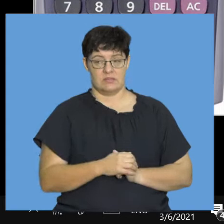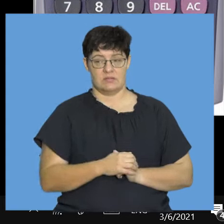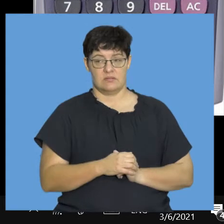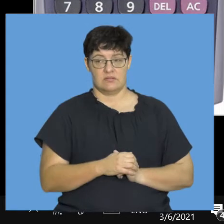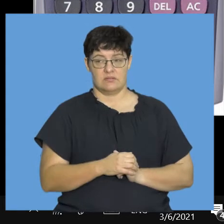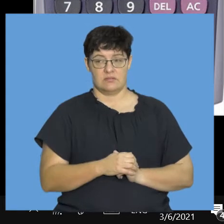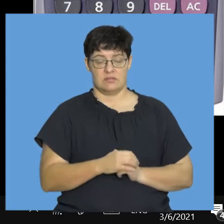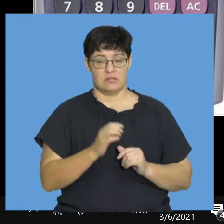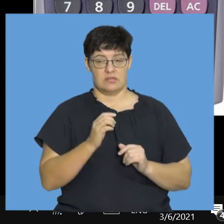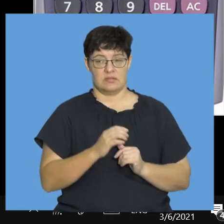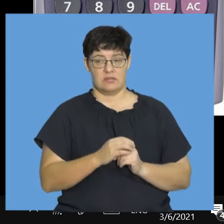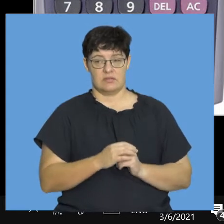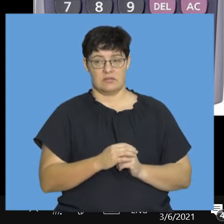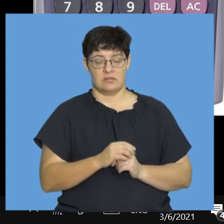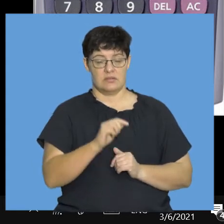times